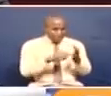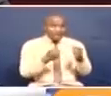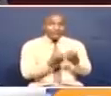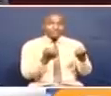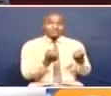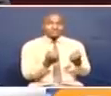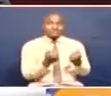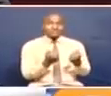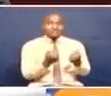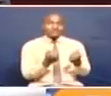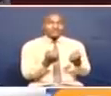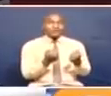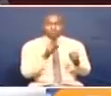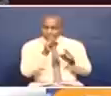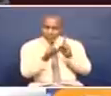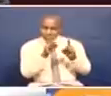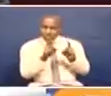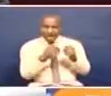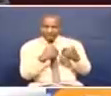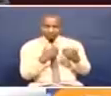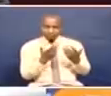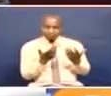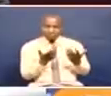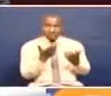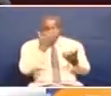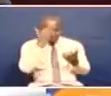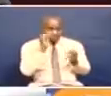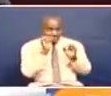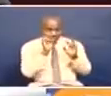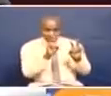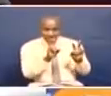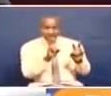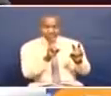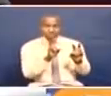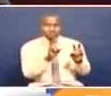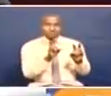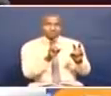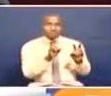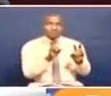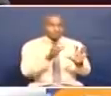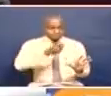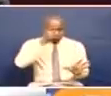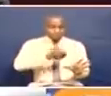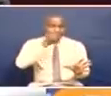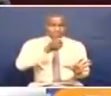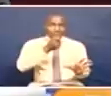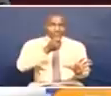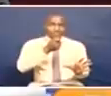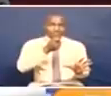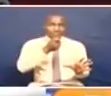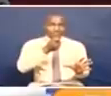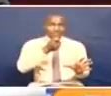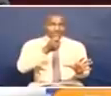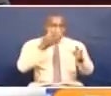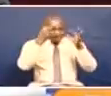then have some questions to ask. Mm. You know, because if you look at the content of the ruling and the basis on which